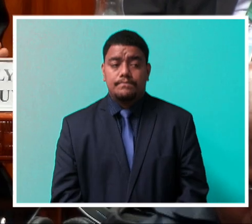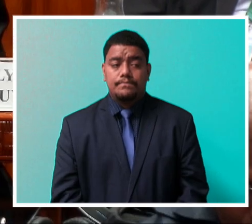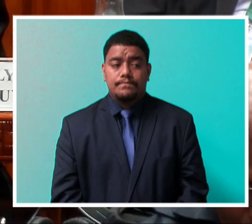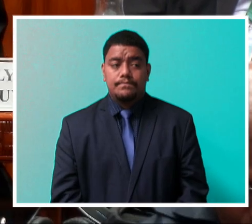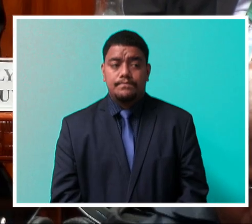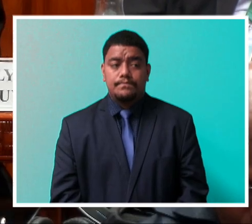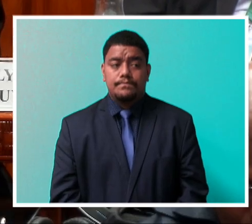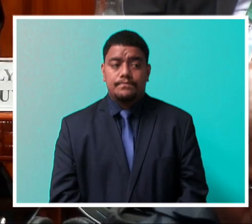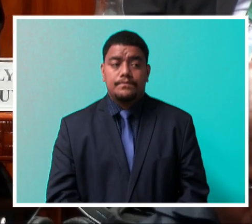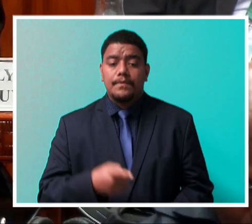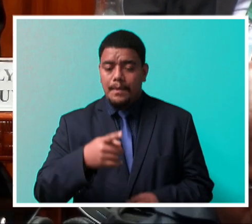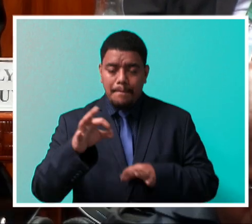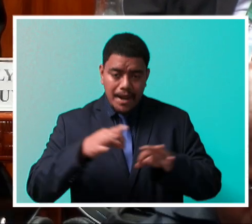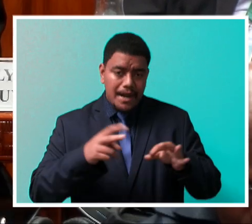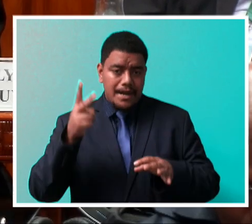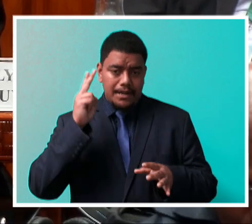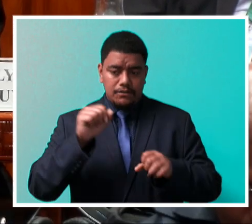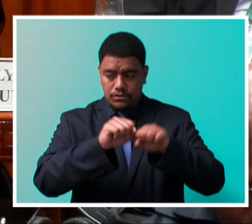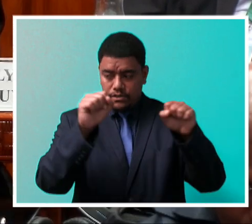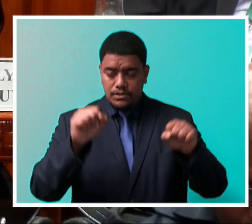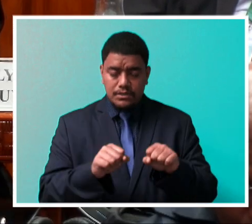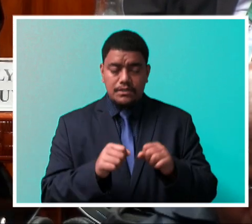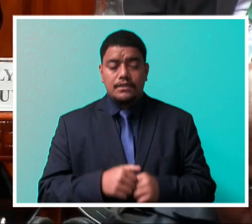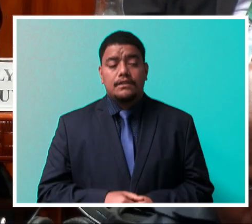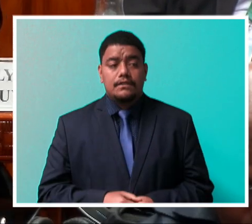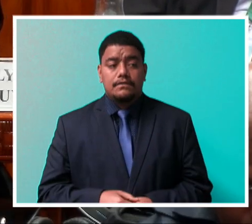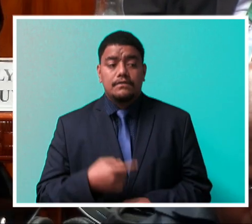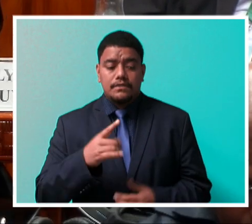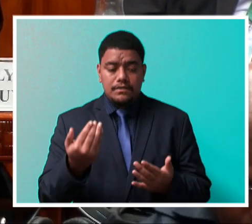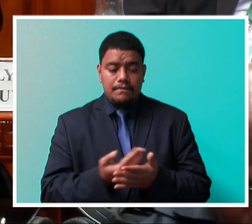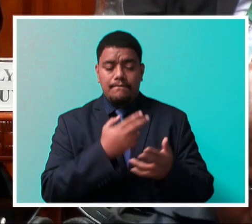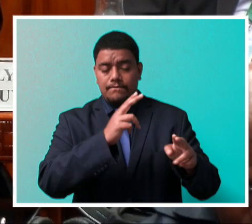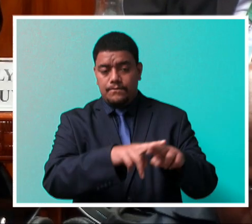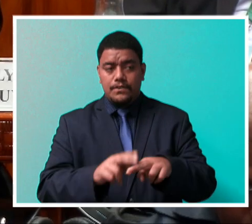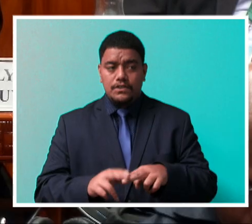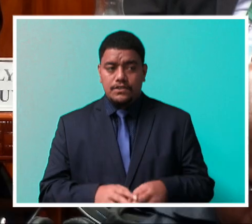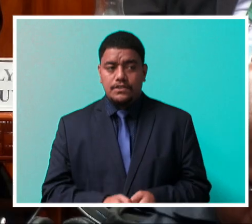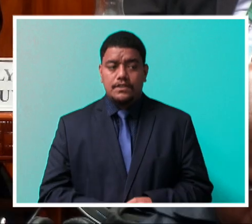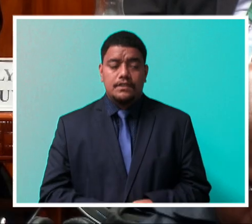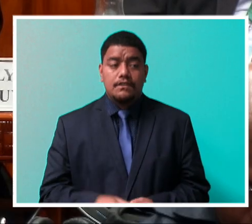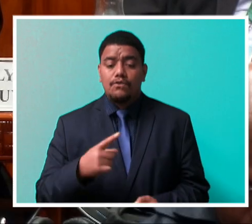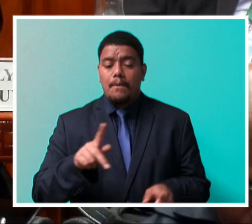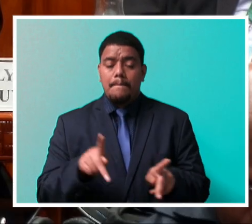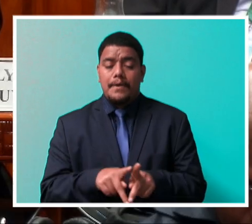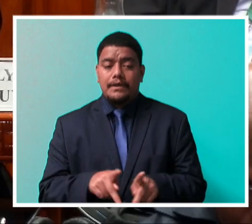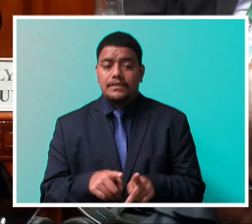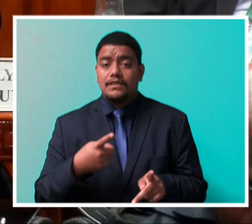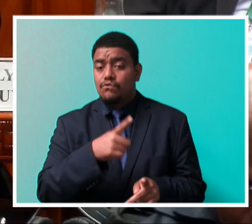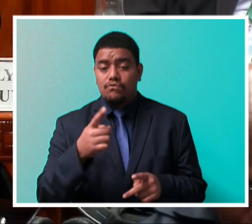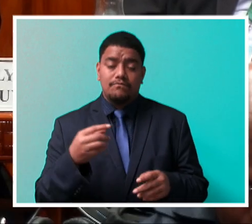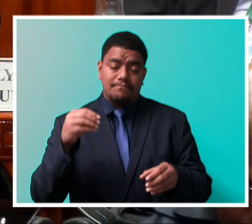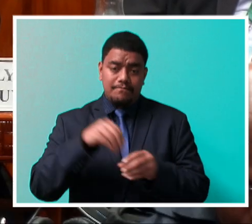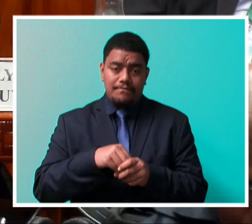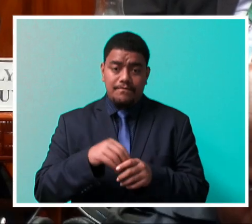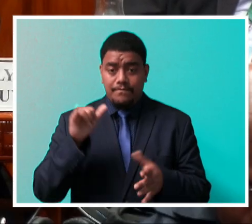CAAF's rebranding under the strapline Safe Skies, Secure Fiji signals to partners, passengers, and the world